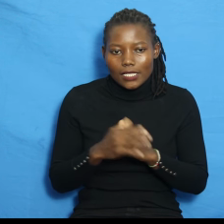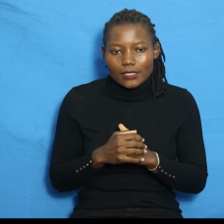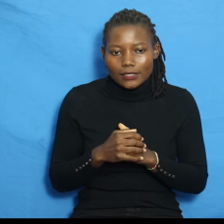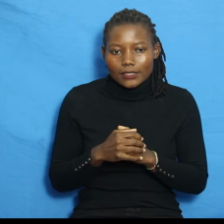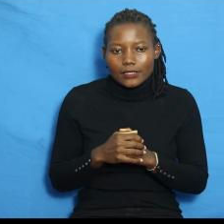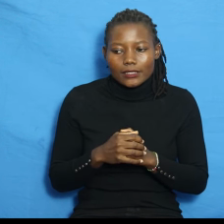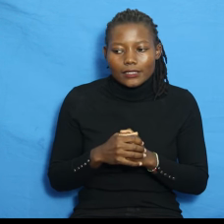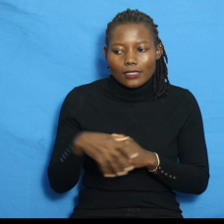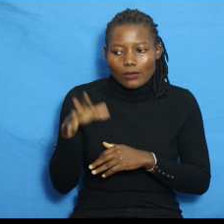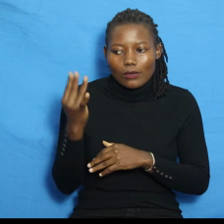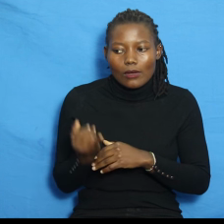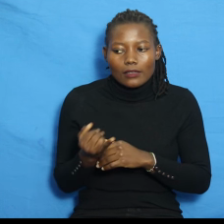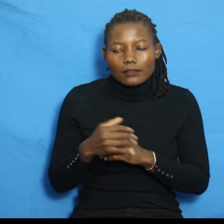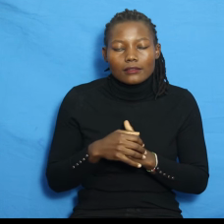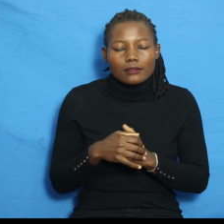because